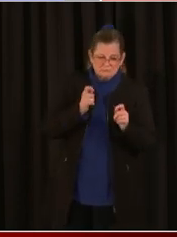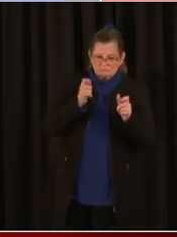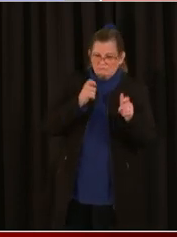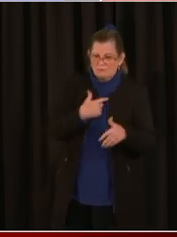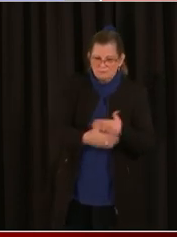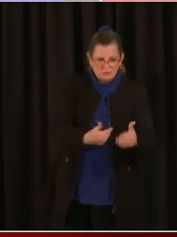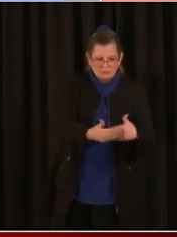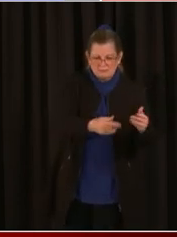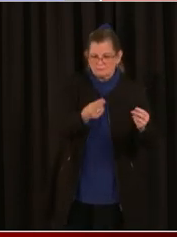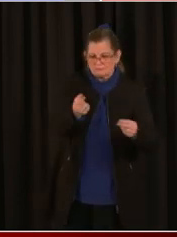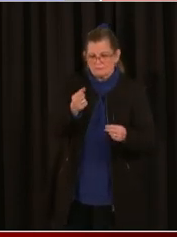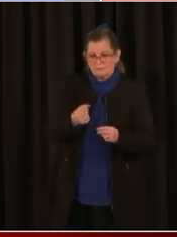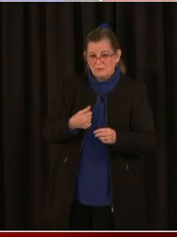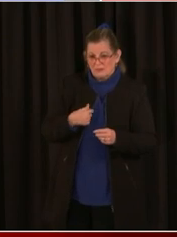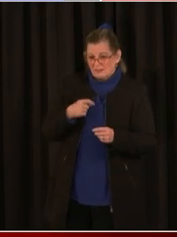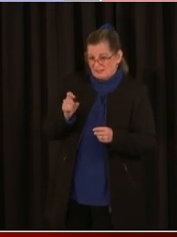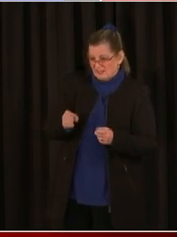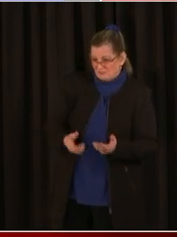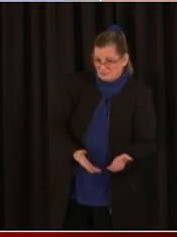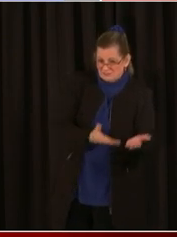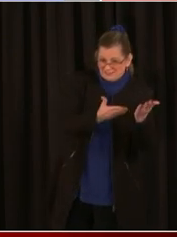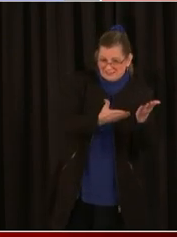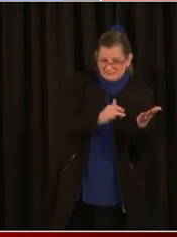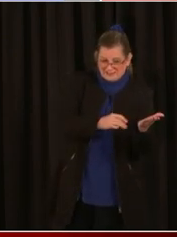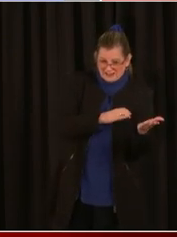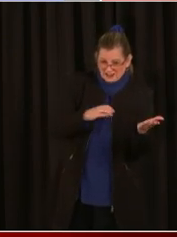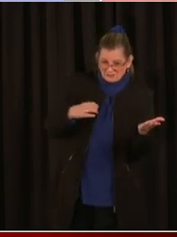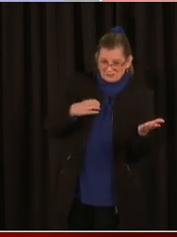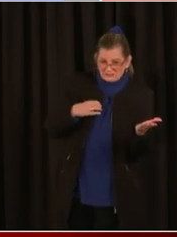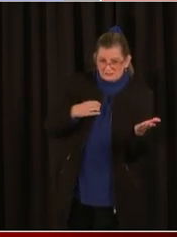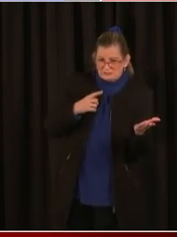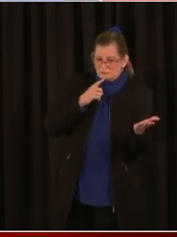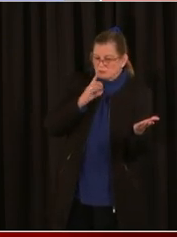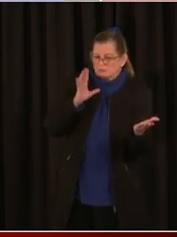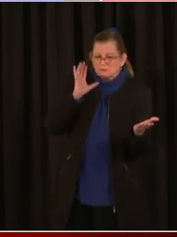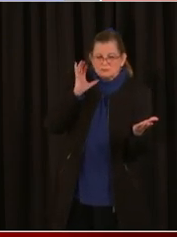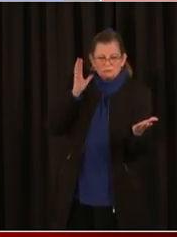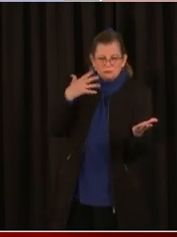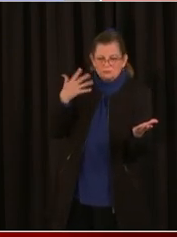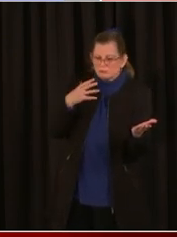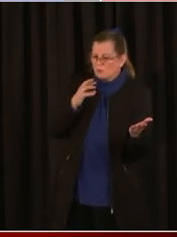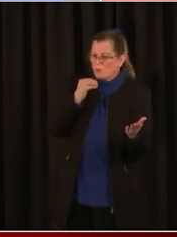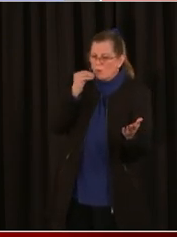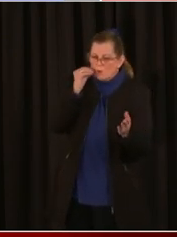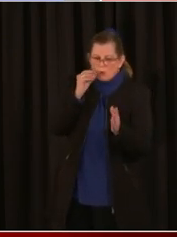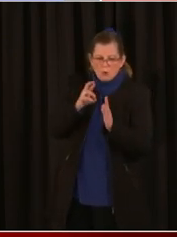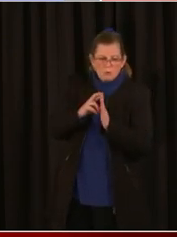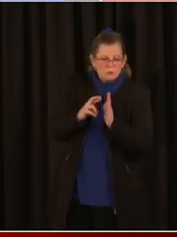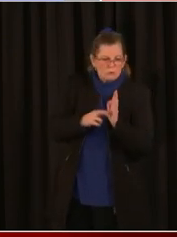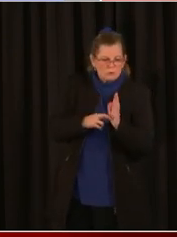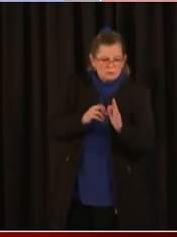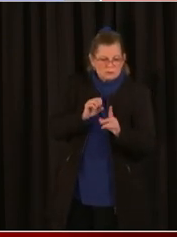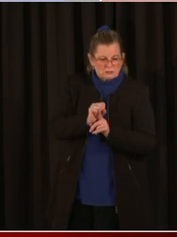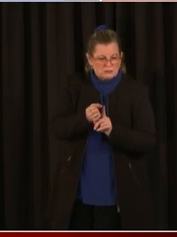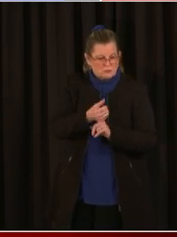we've got to be able to deliver our bills to the Congress. And it is this crazy home rule situation, which would